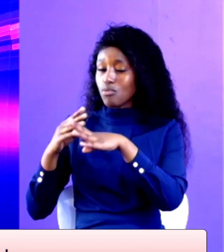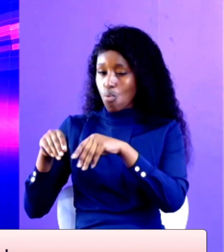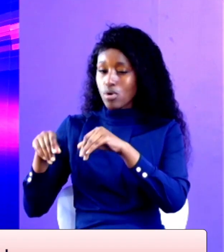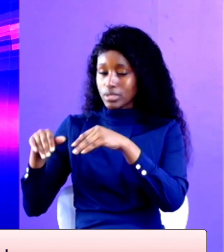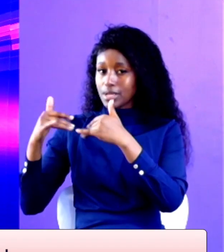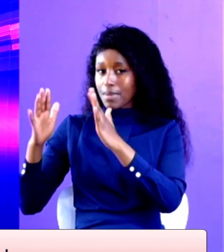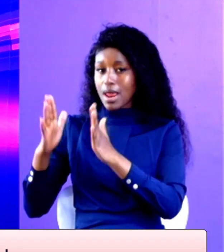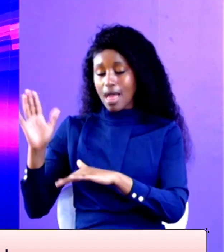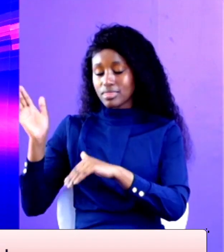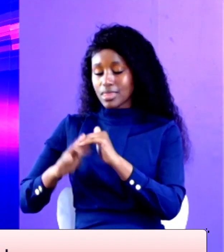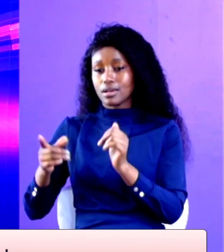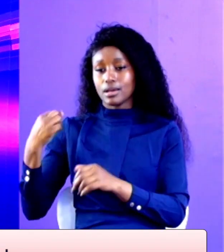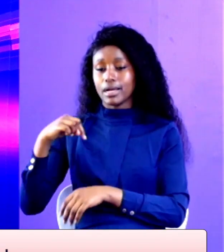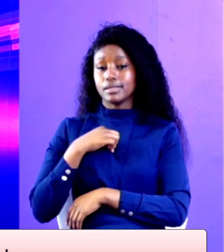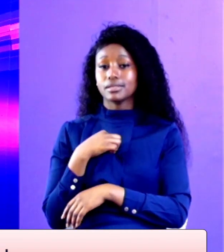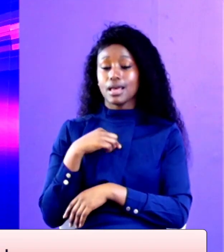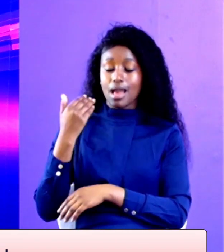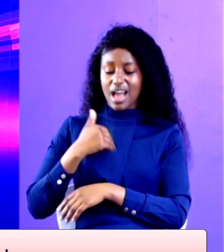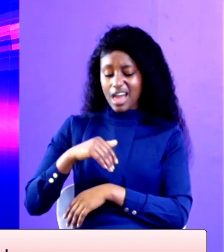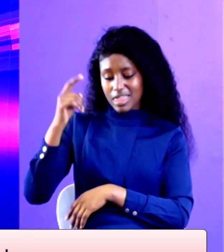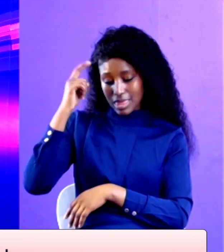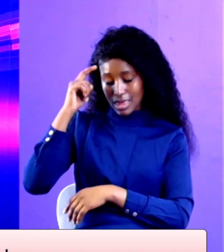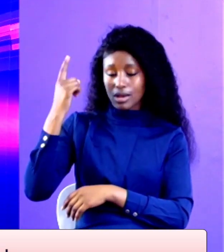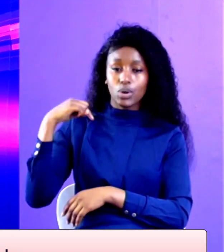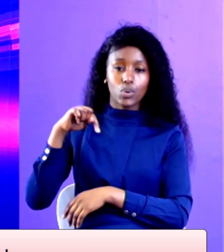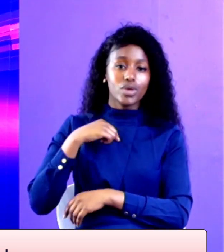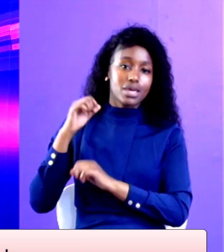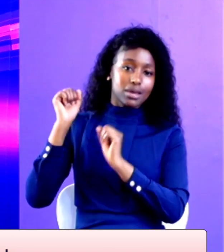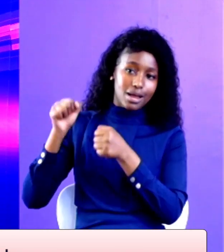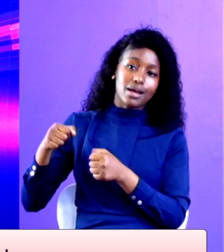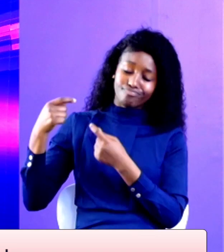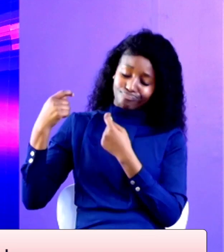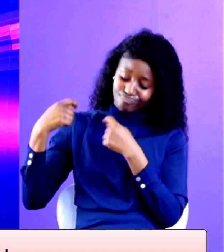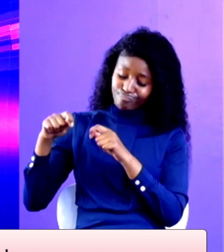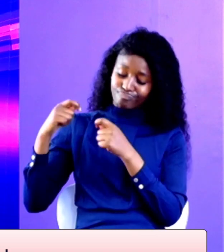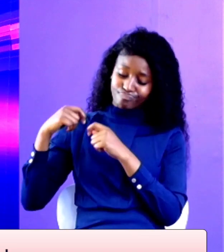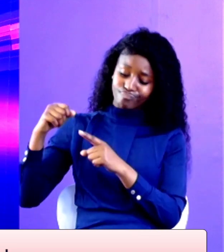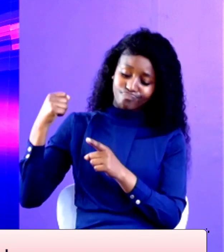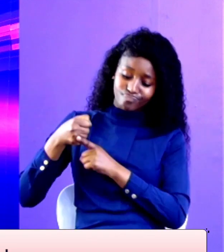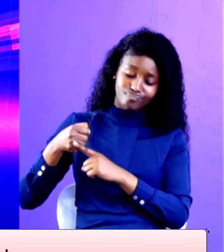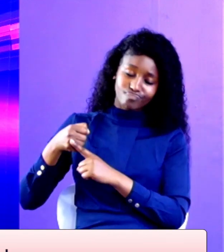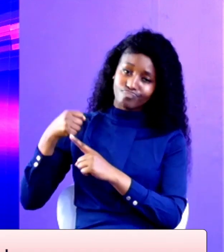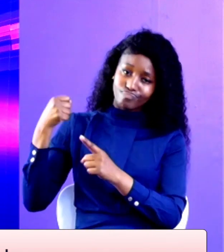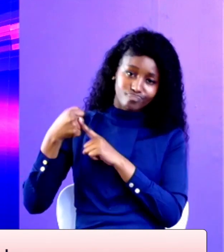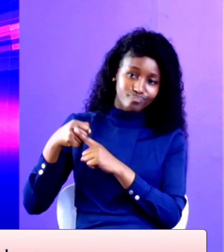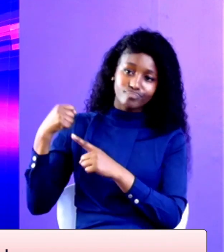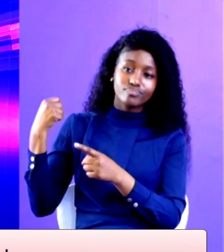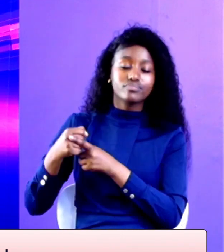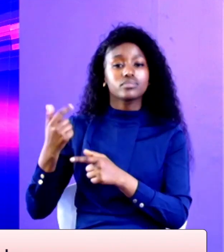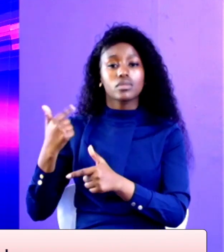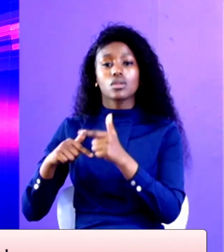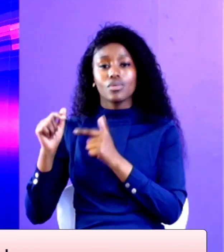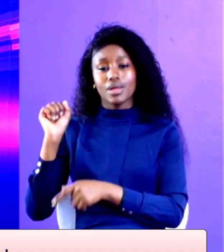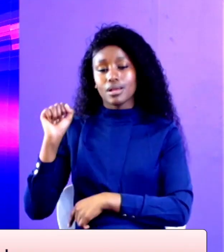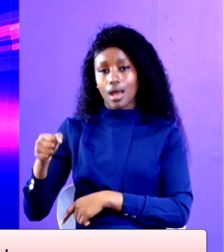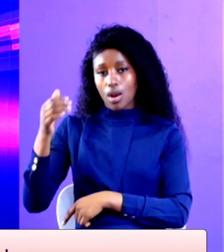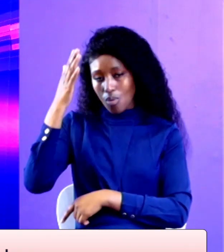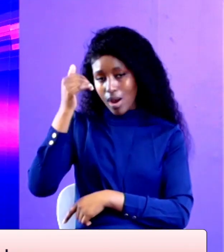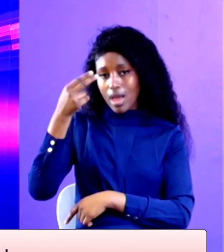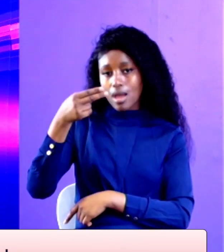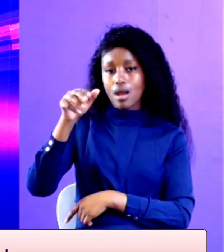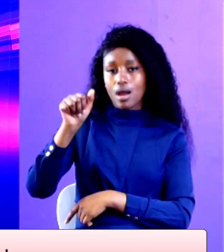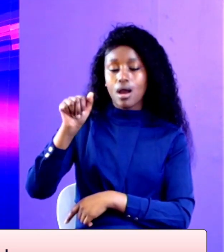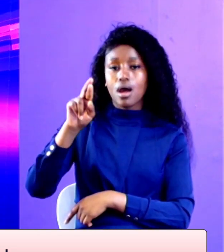than us, but I think it's high time that as Harambee Stars, we